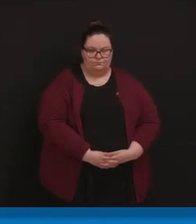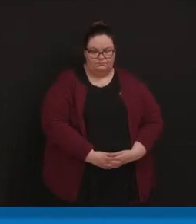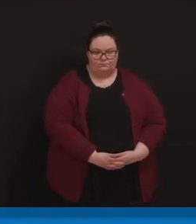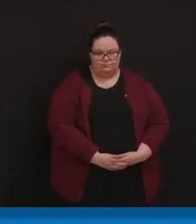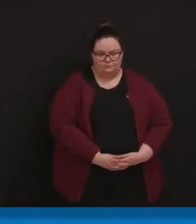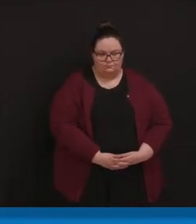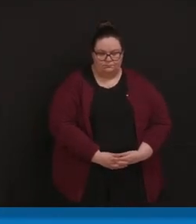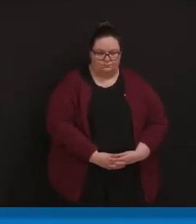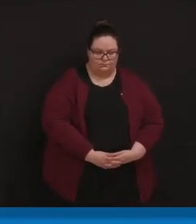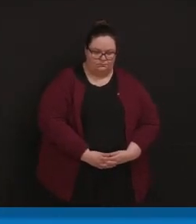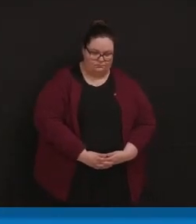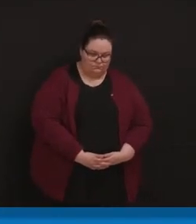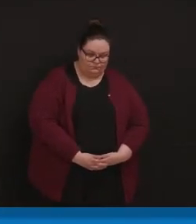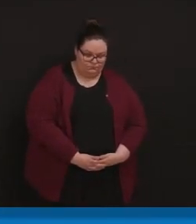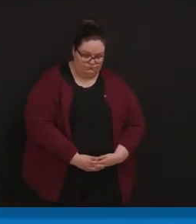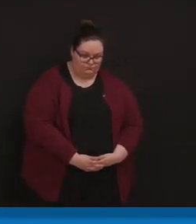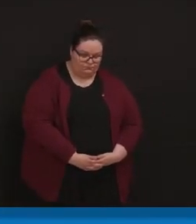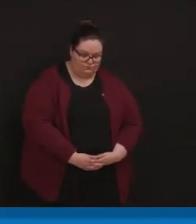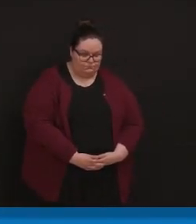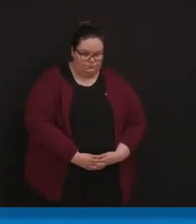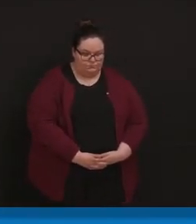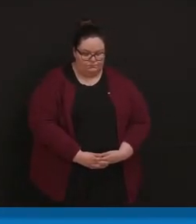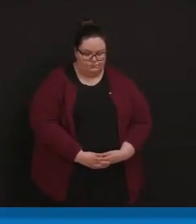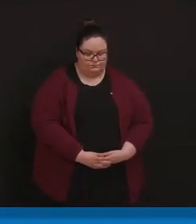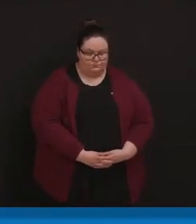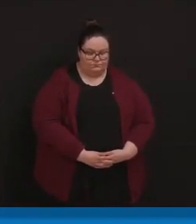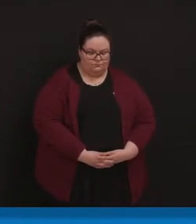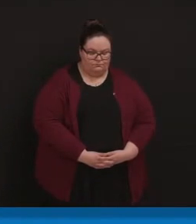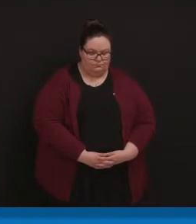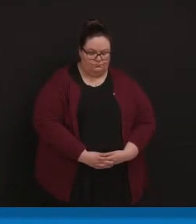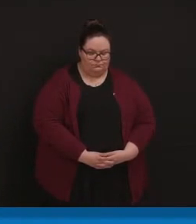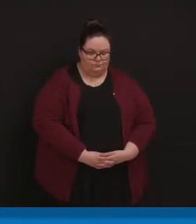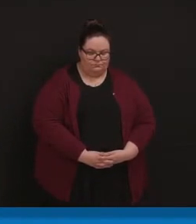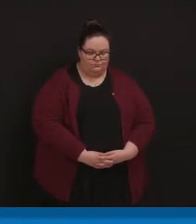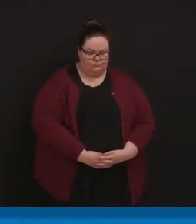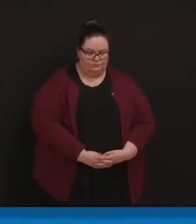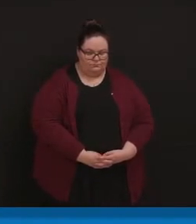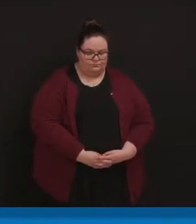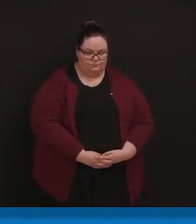stay open. That's the way everyone can take part